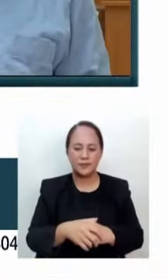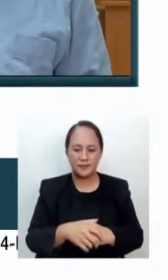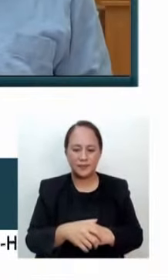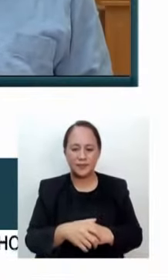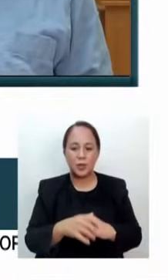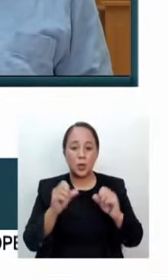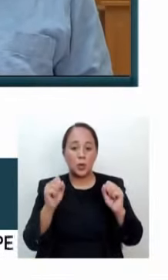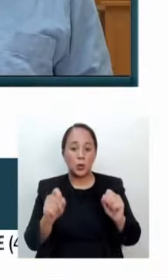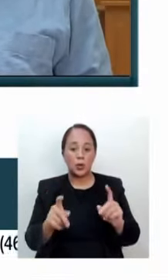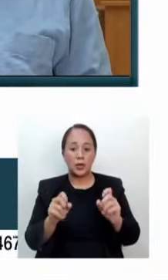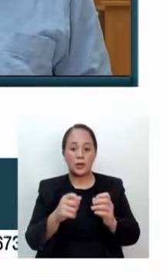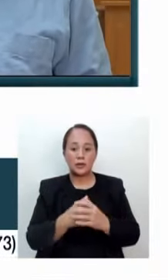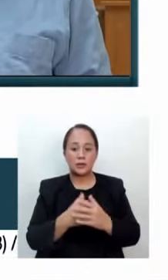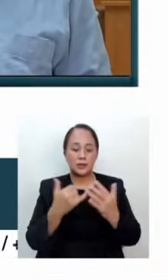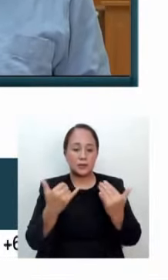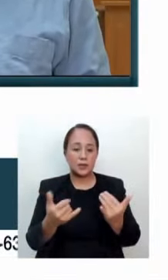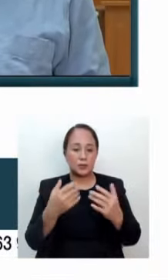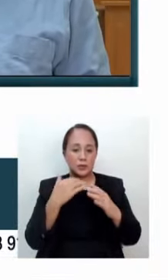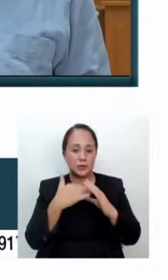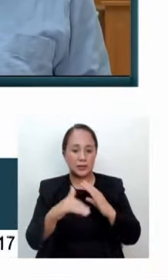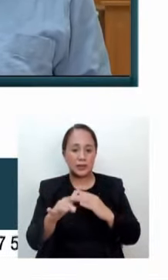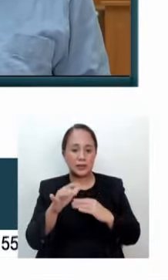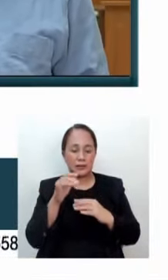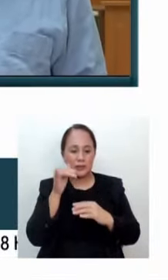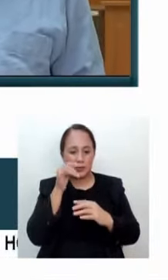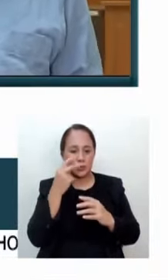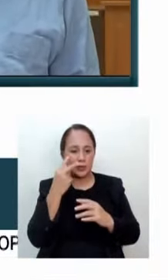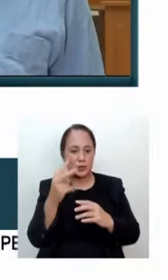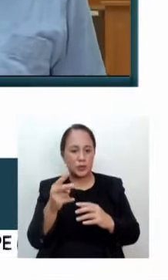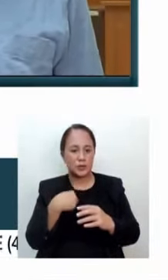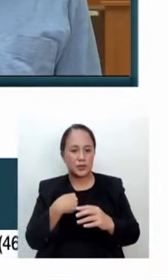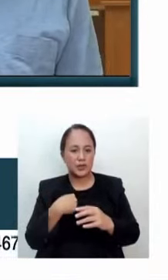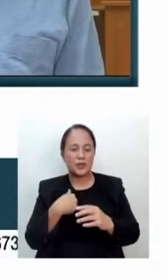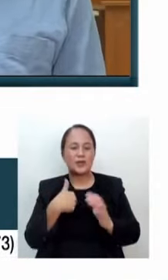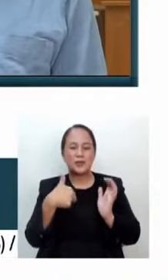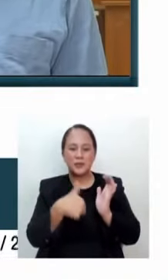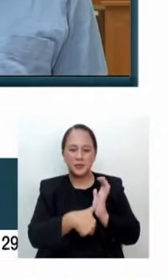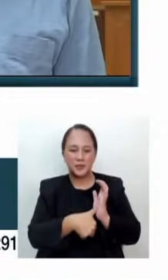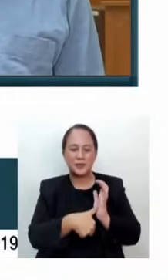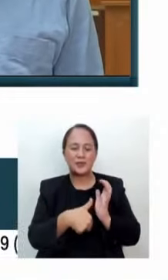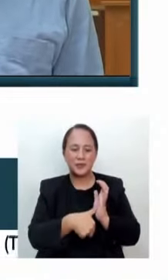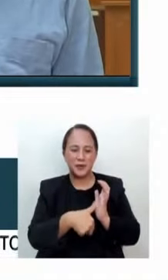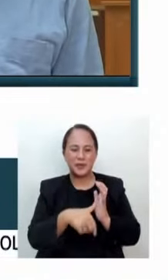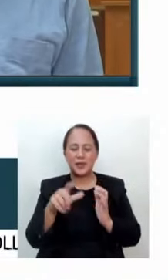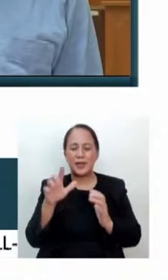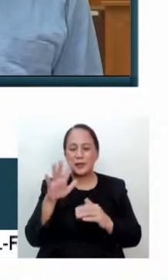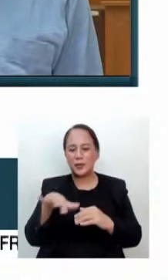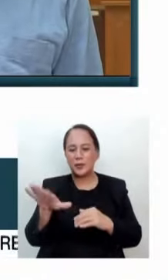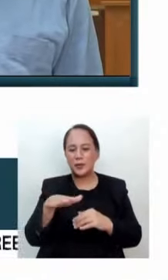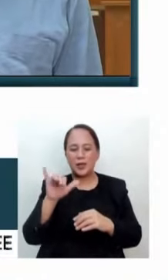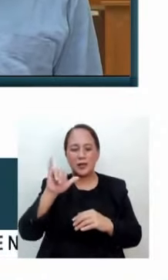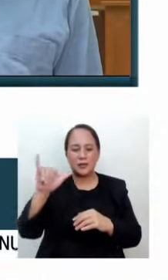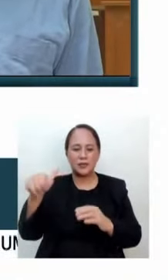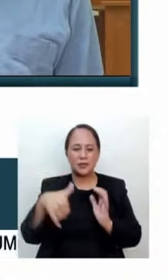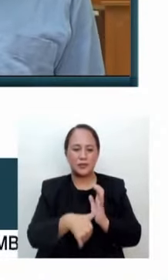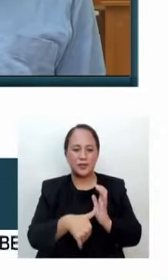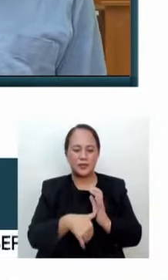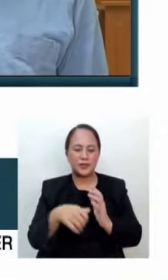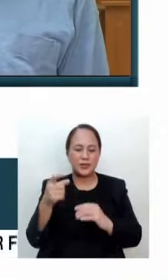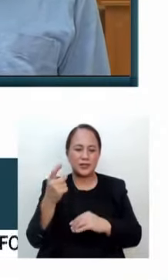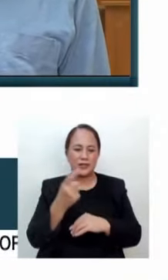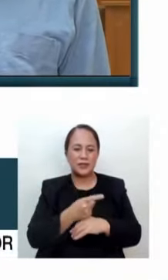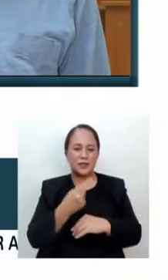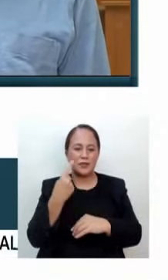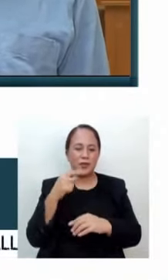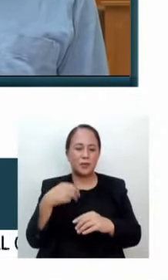RJ, and the footage that you sent here to the newsroom, we saw you as one of those who actually availed of the local absentee voting days for members